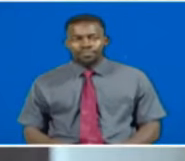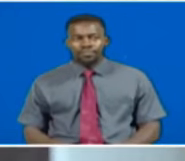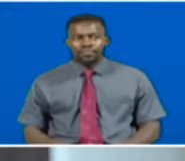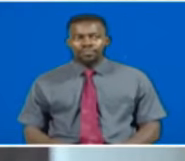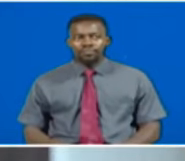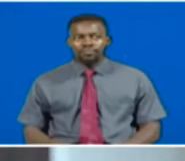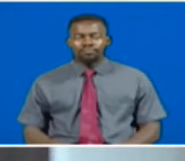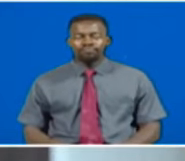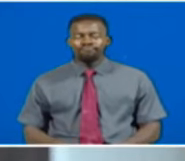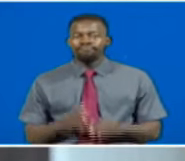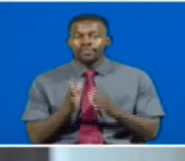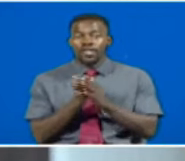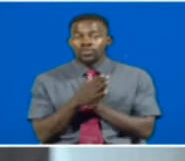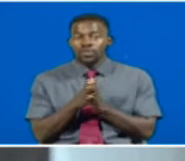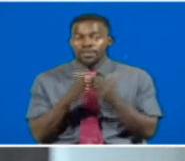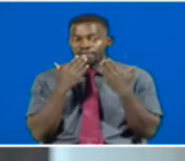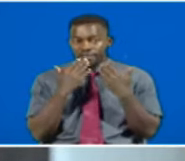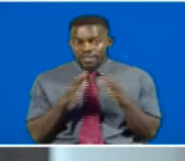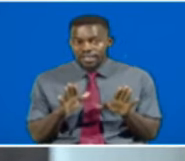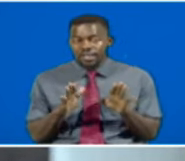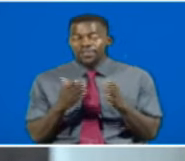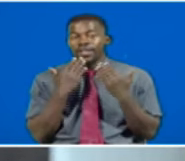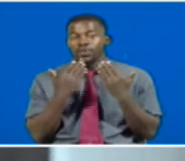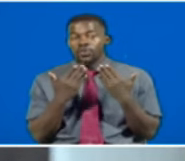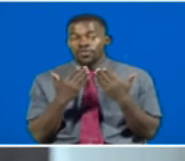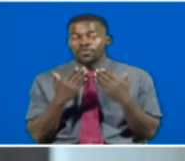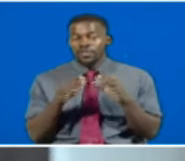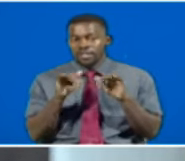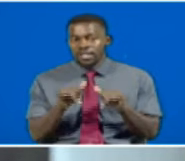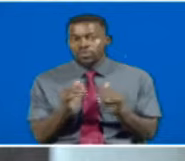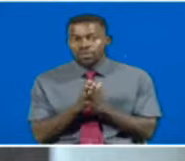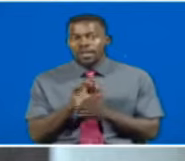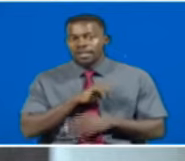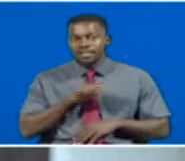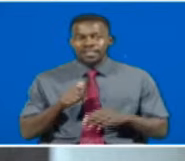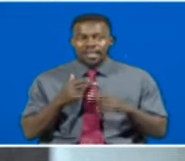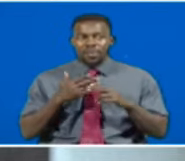Well, that's all we had for you here on KTN Prime. Thank you so much for joining us. I'm